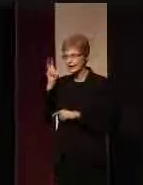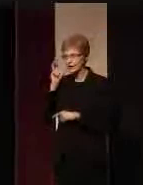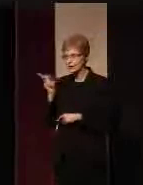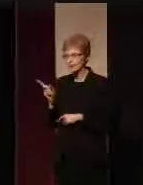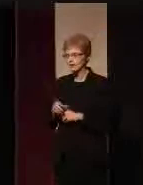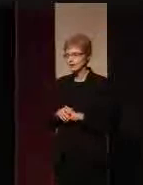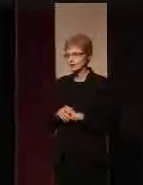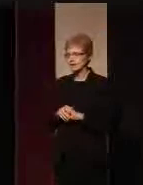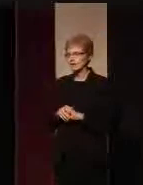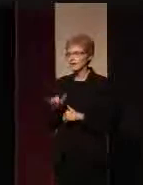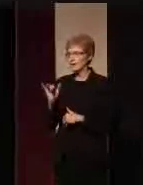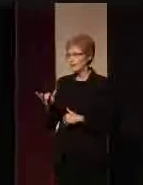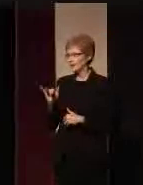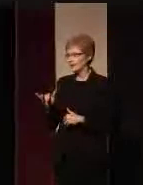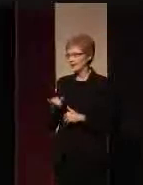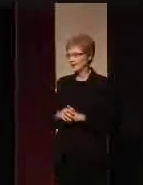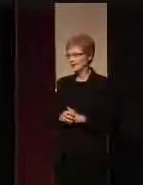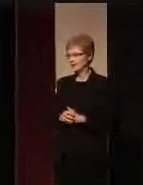Okay.